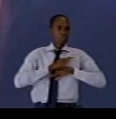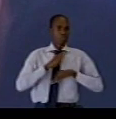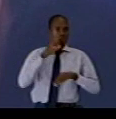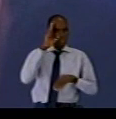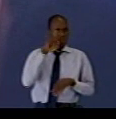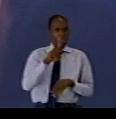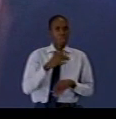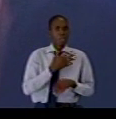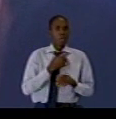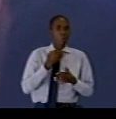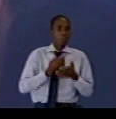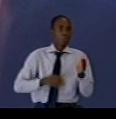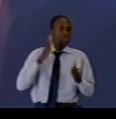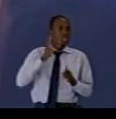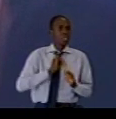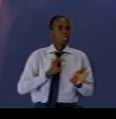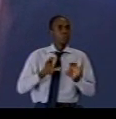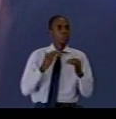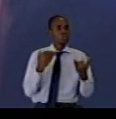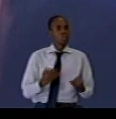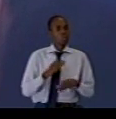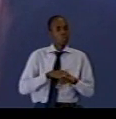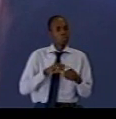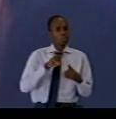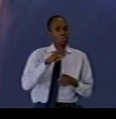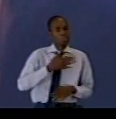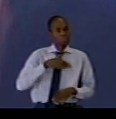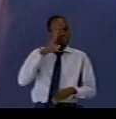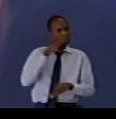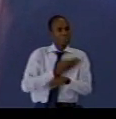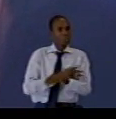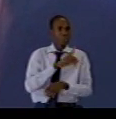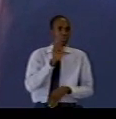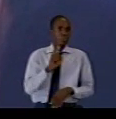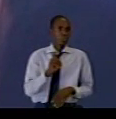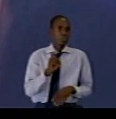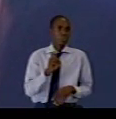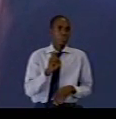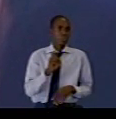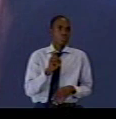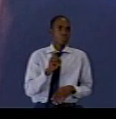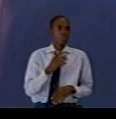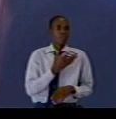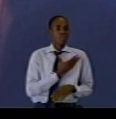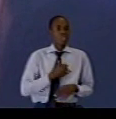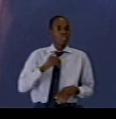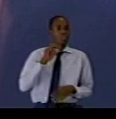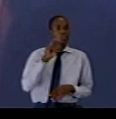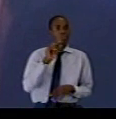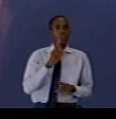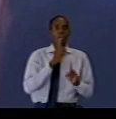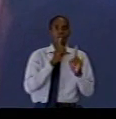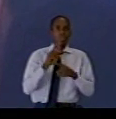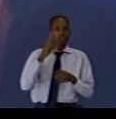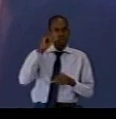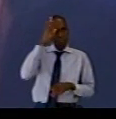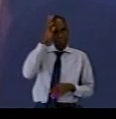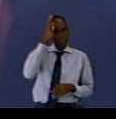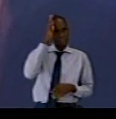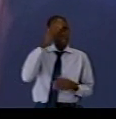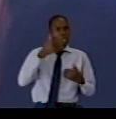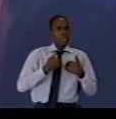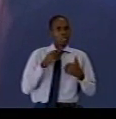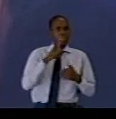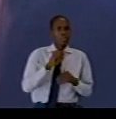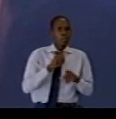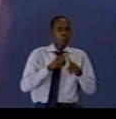him. And what shall I do now unto thee, my son? And Esau said unto his father,